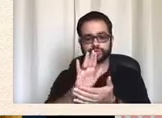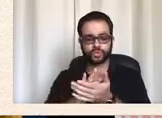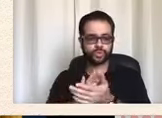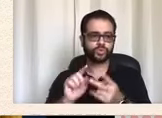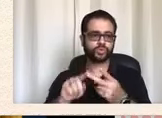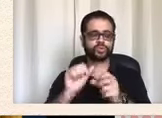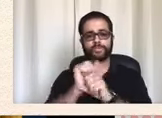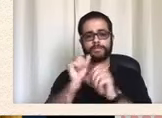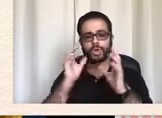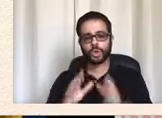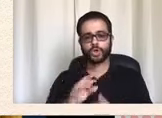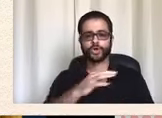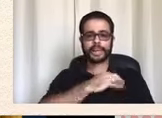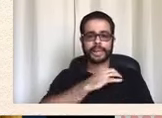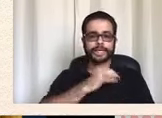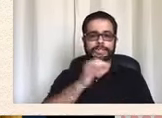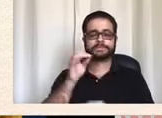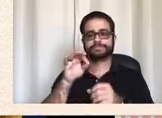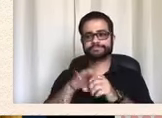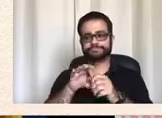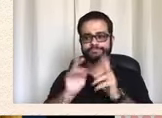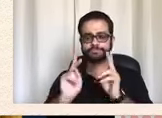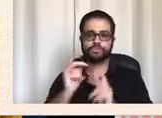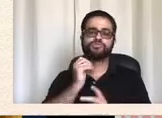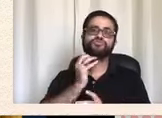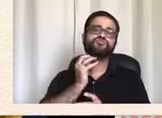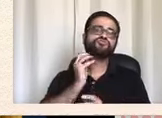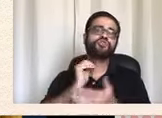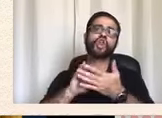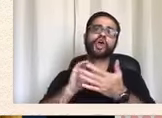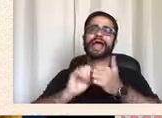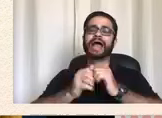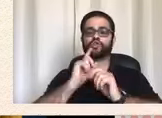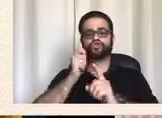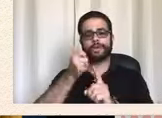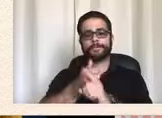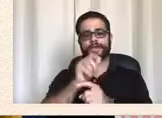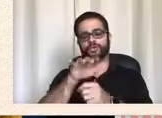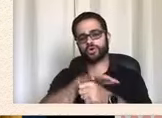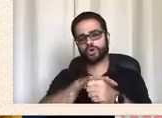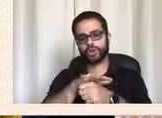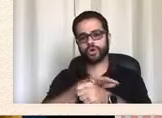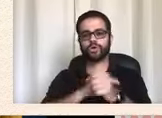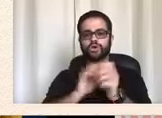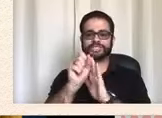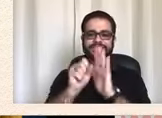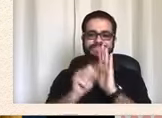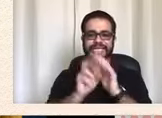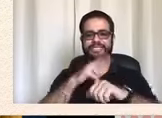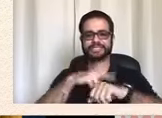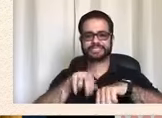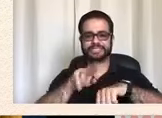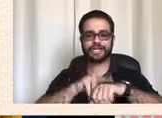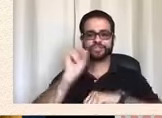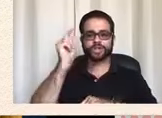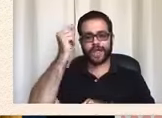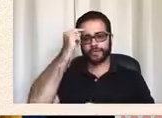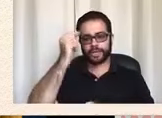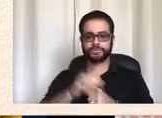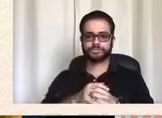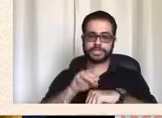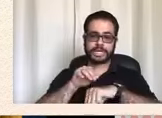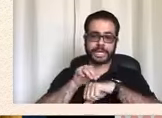officials. Learning how to impact your local, state, national government, influencing the lives of